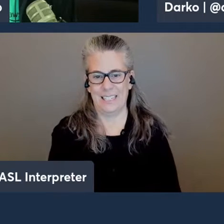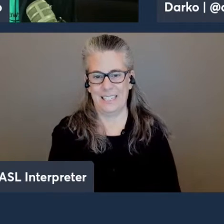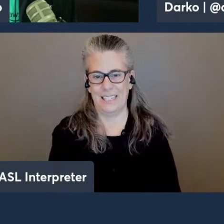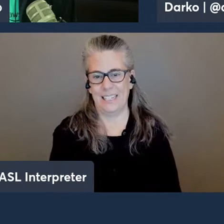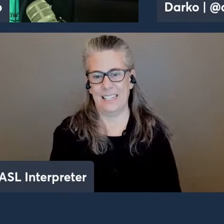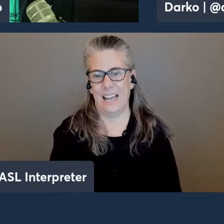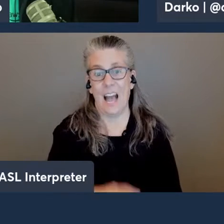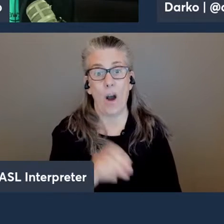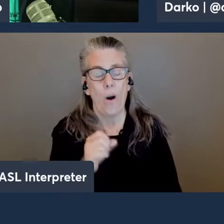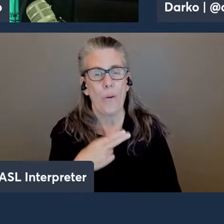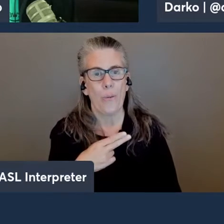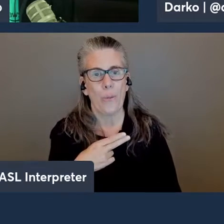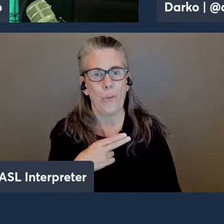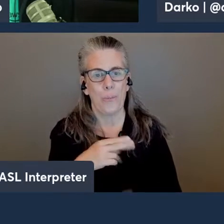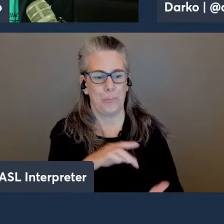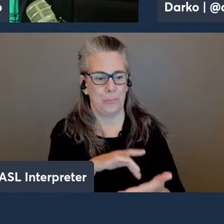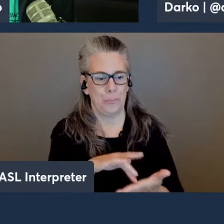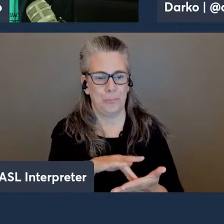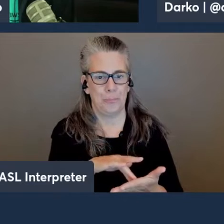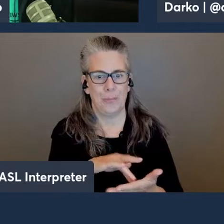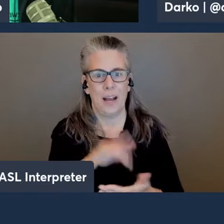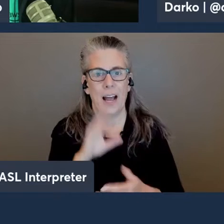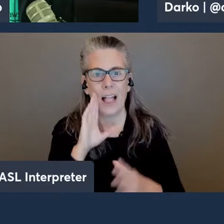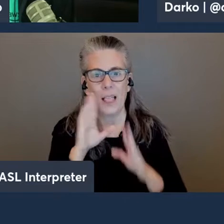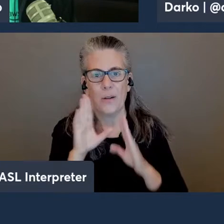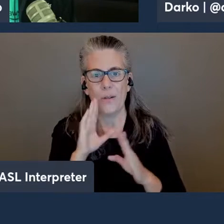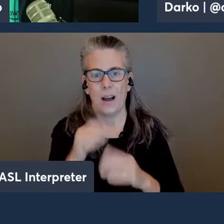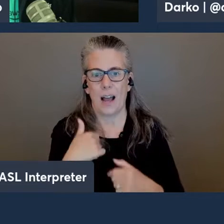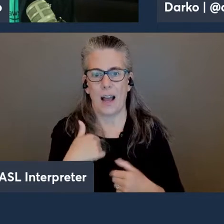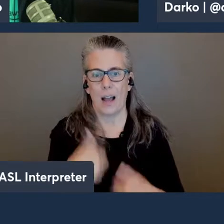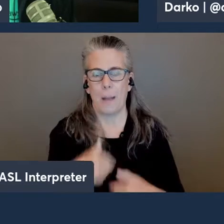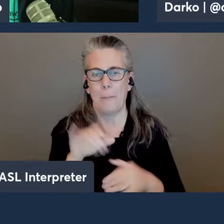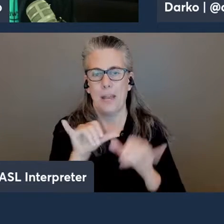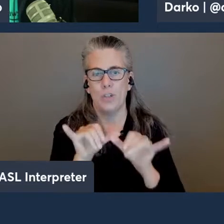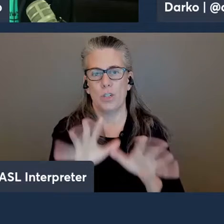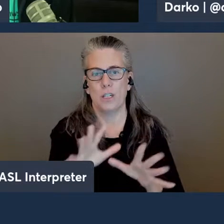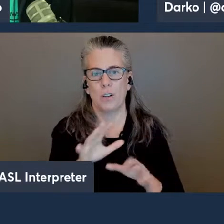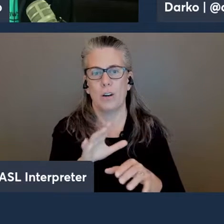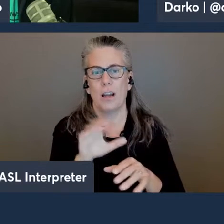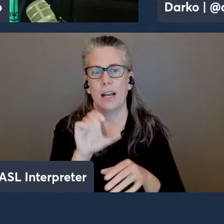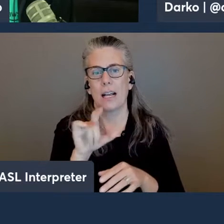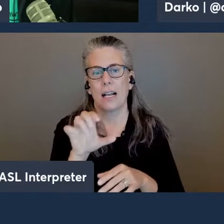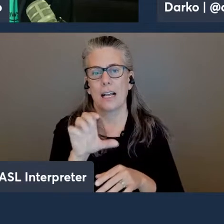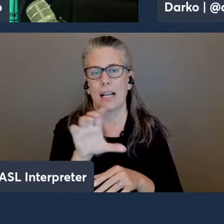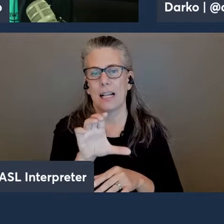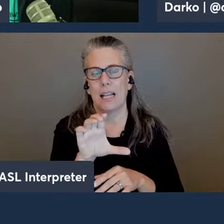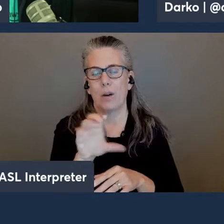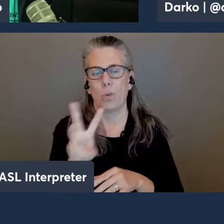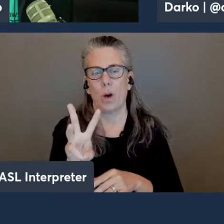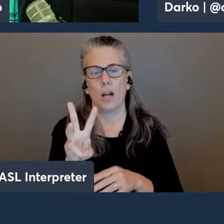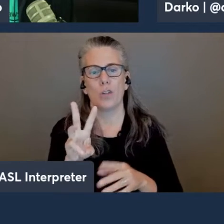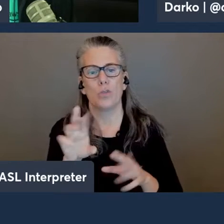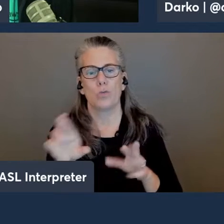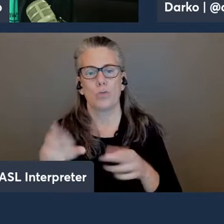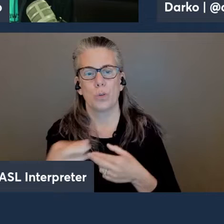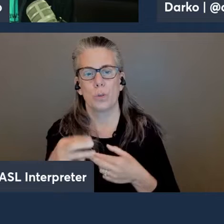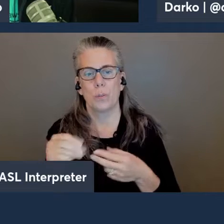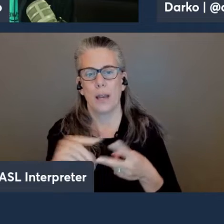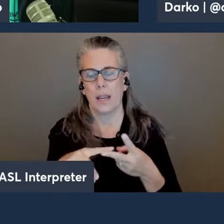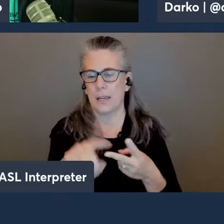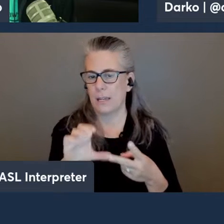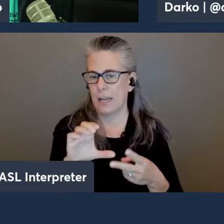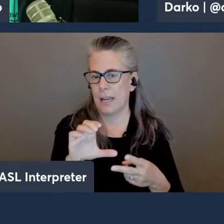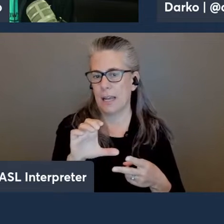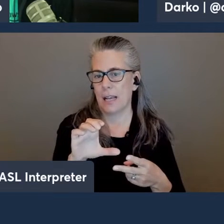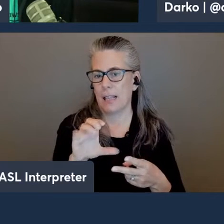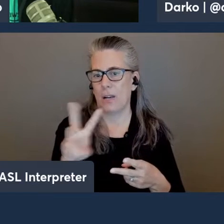Hi. Hey. Yeah. Let's see. I'm an engineer on CloudWatch RUM and CloudWatch Synthetics as well. Thank you.